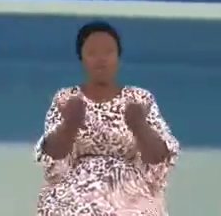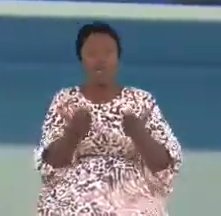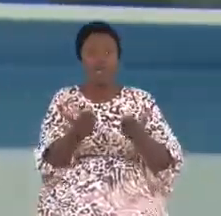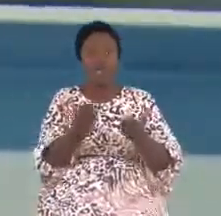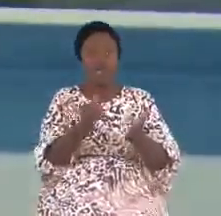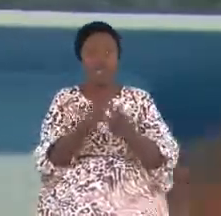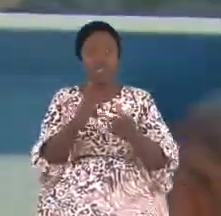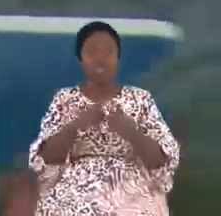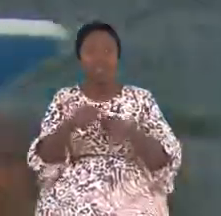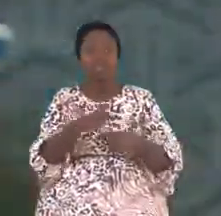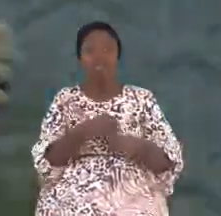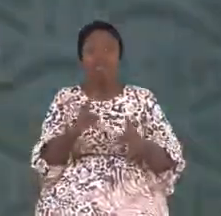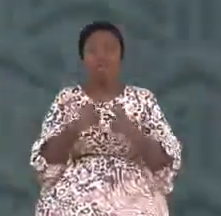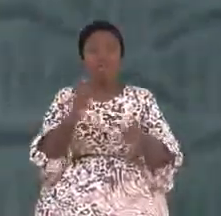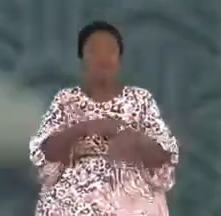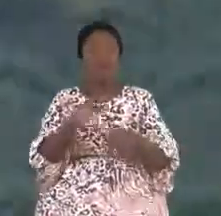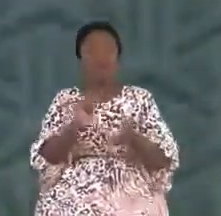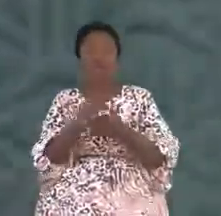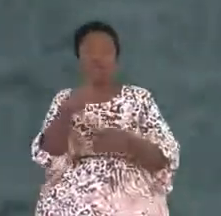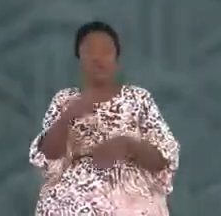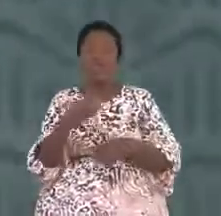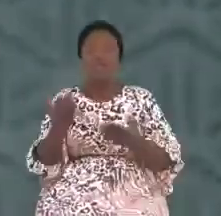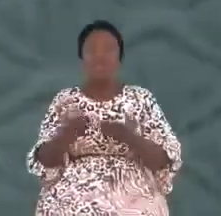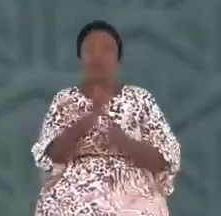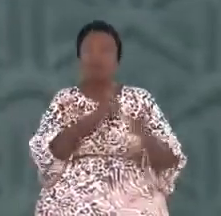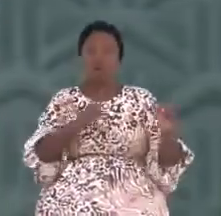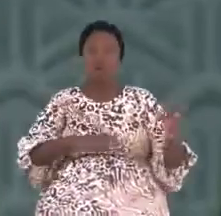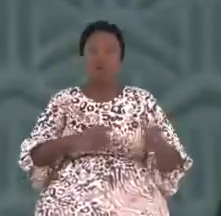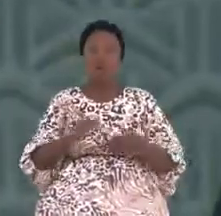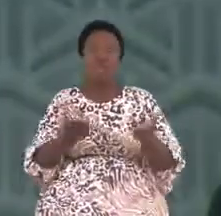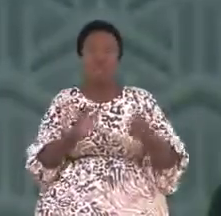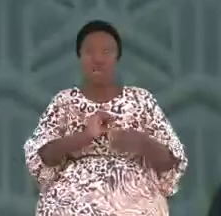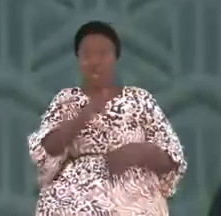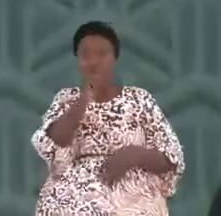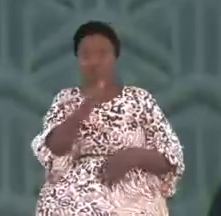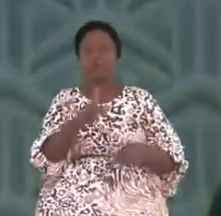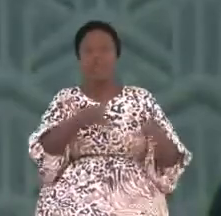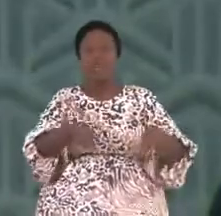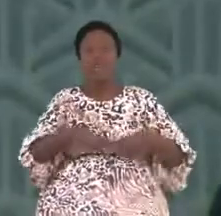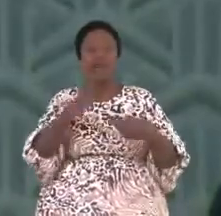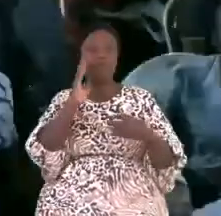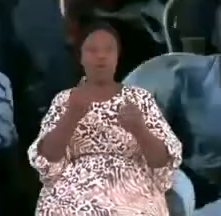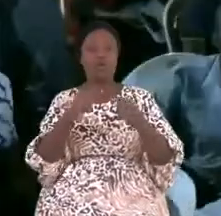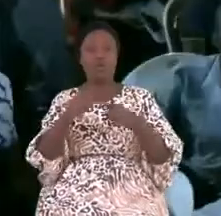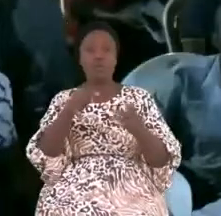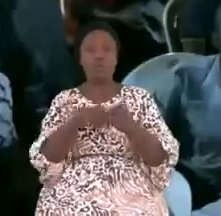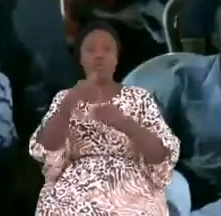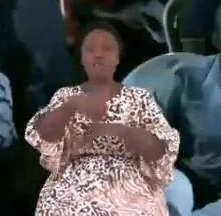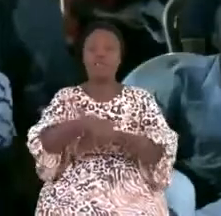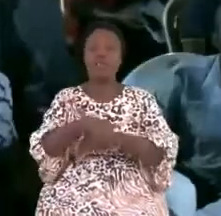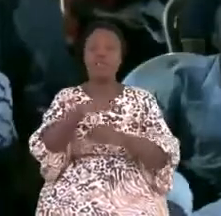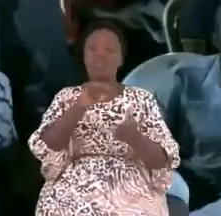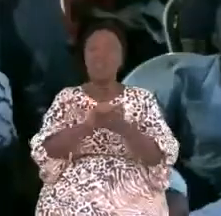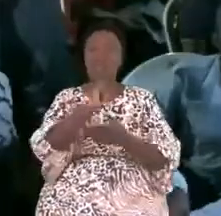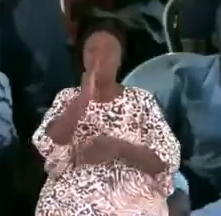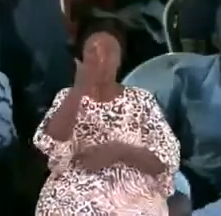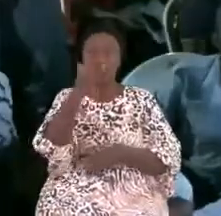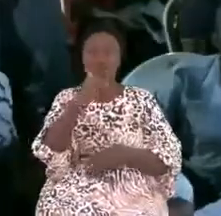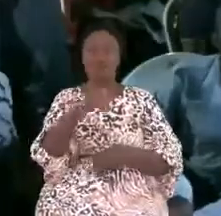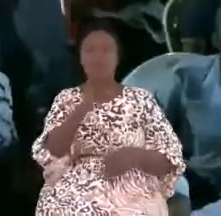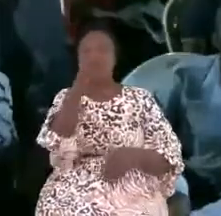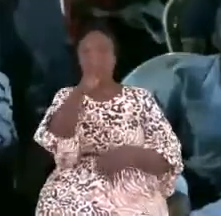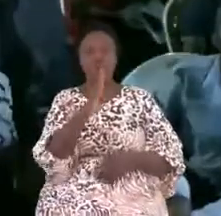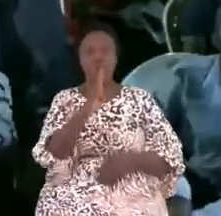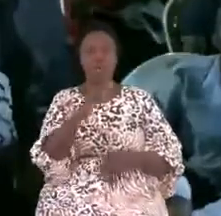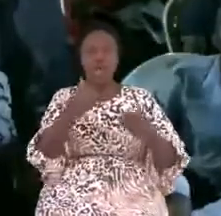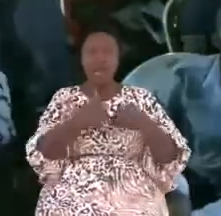lord here am i life will come to you tonight that's why god has